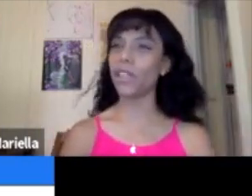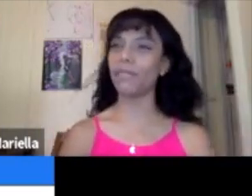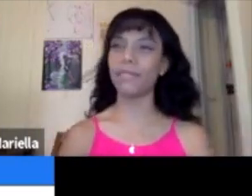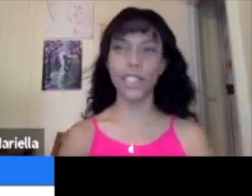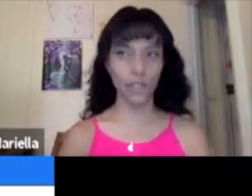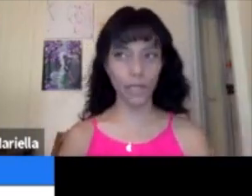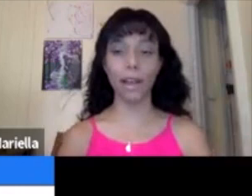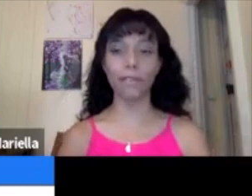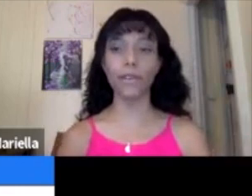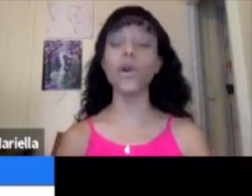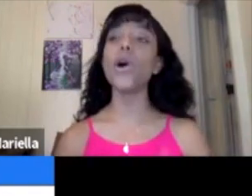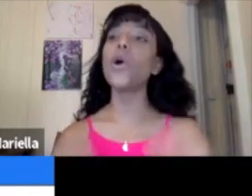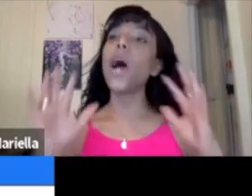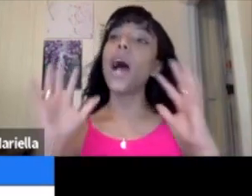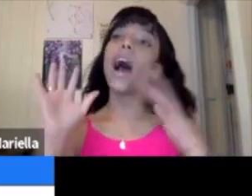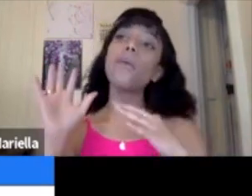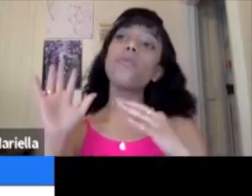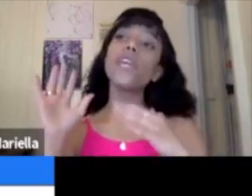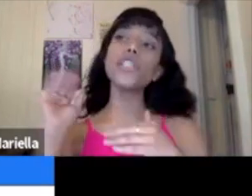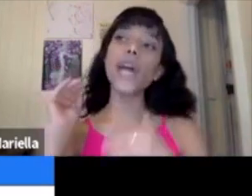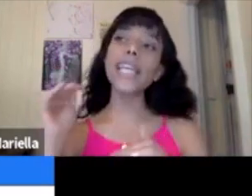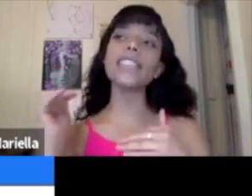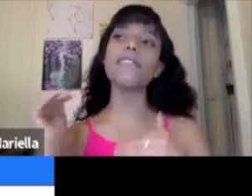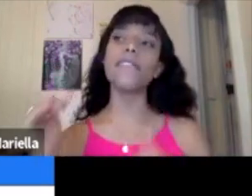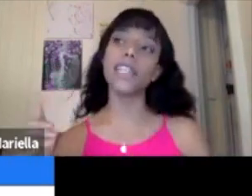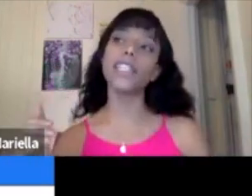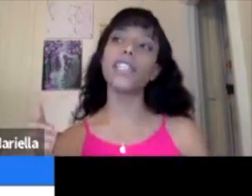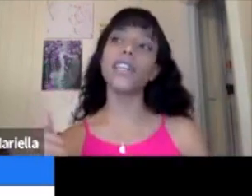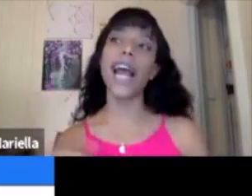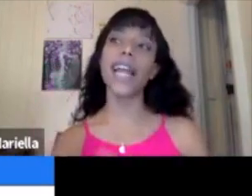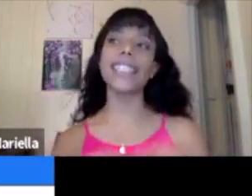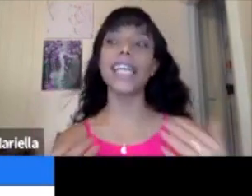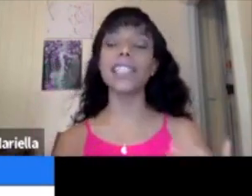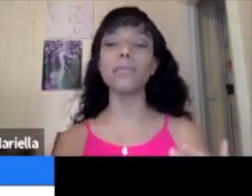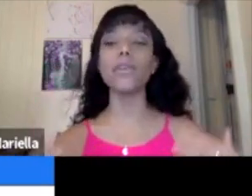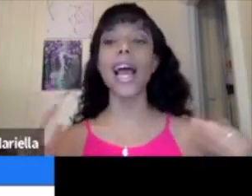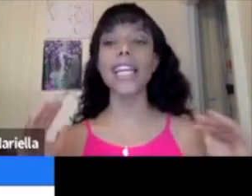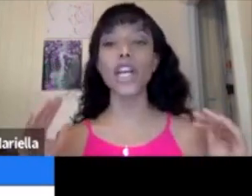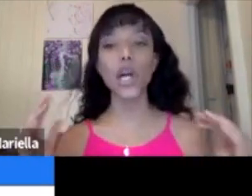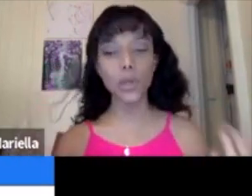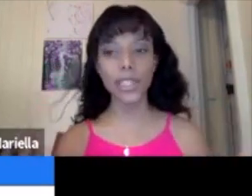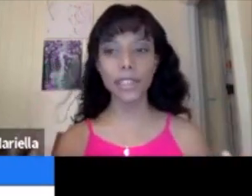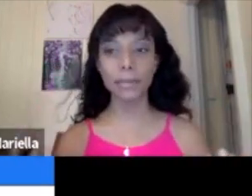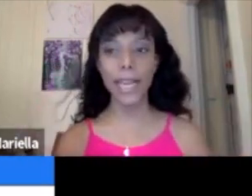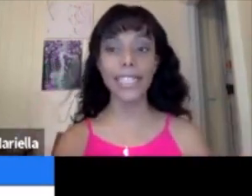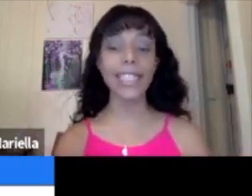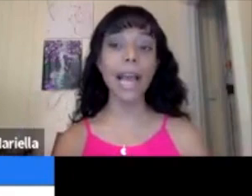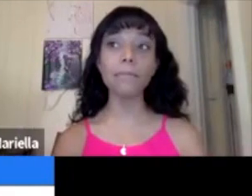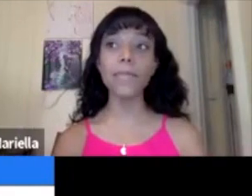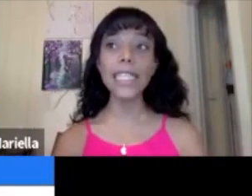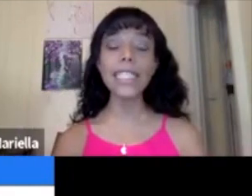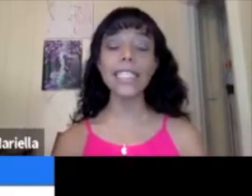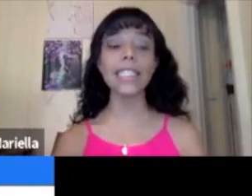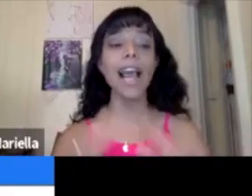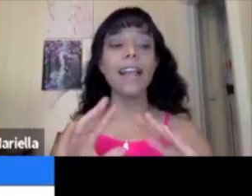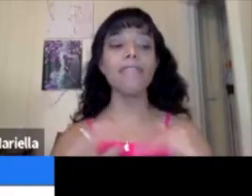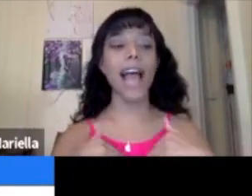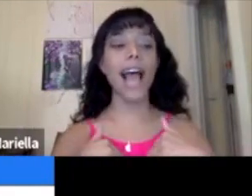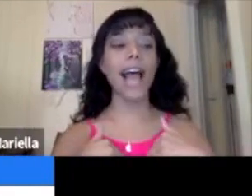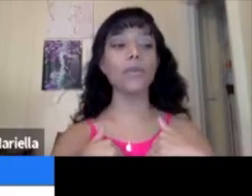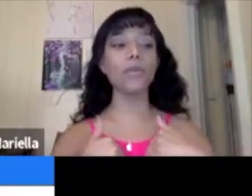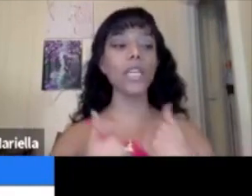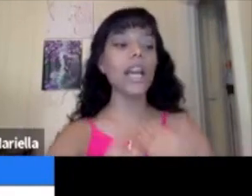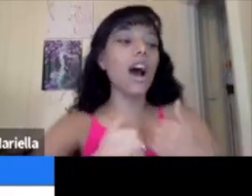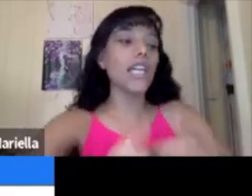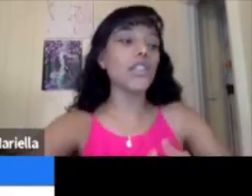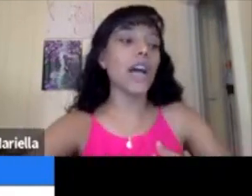or disrespectful. We are trying to foster an accessible and inclusive space. That means